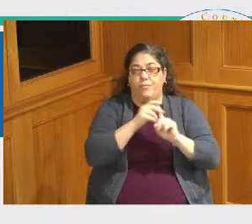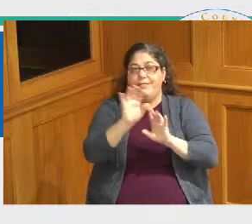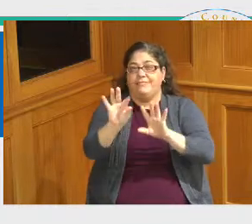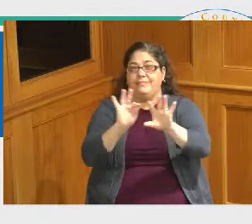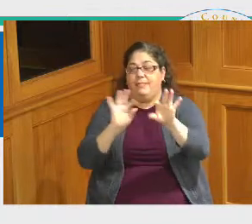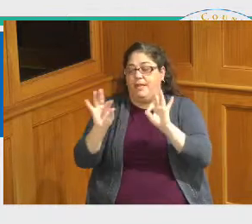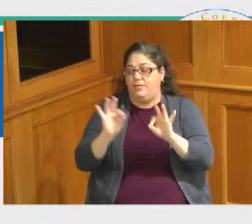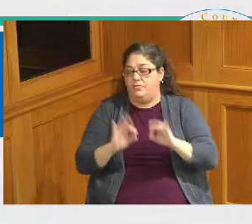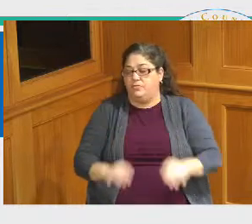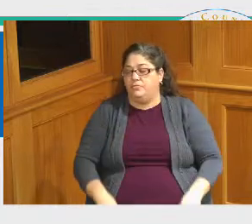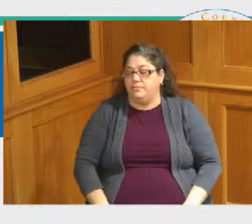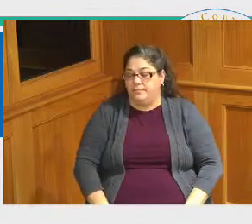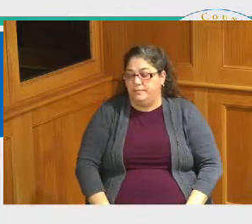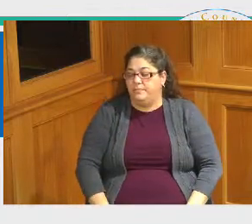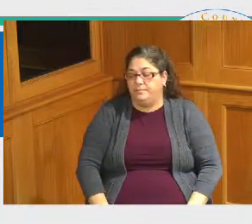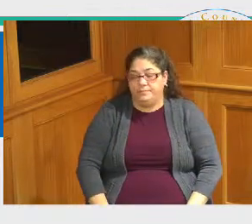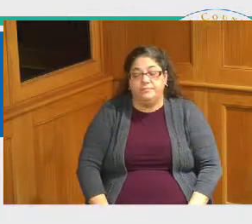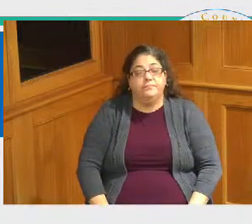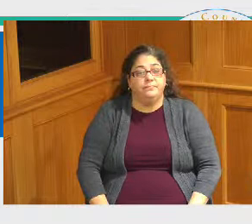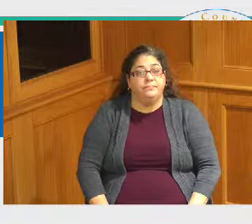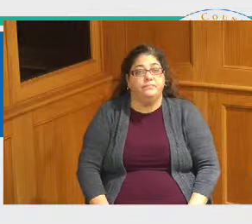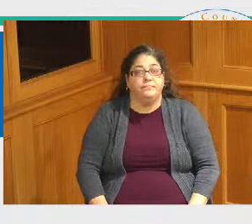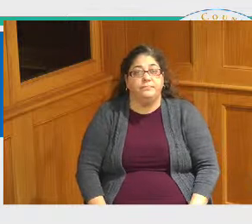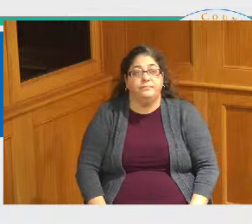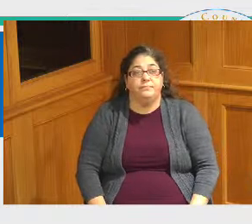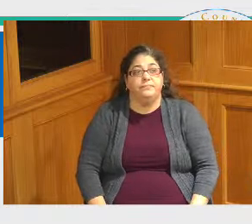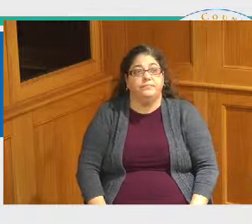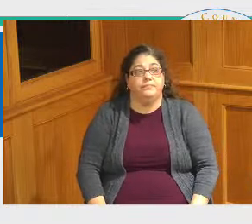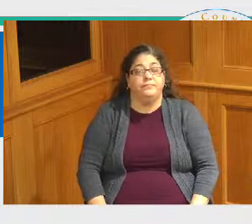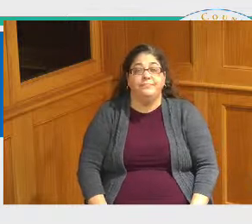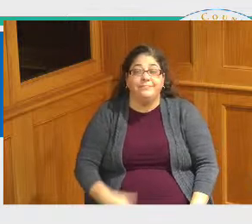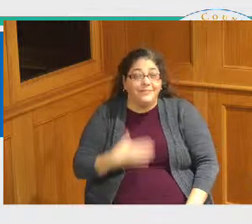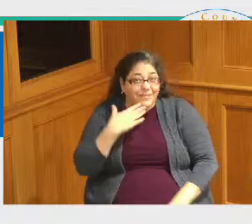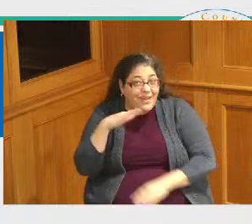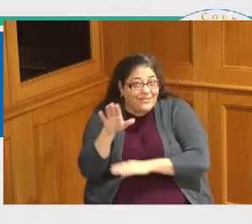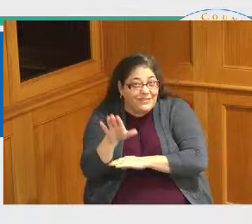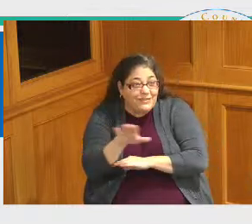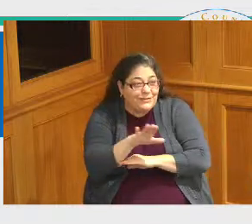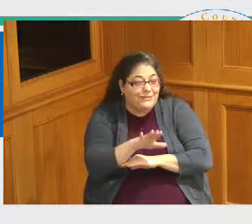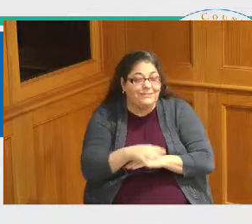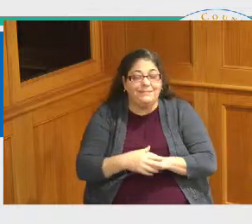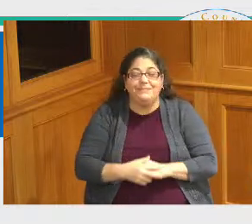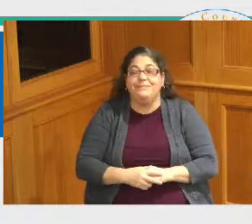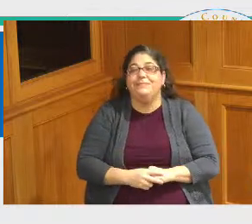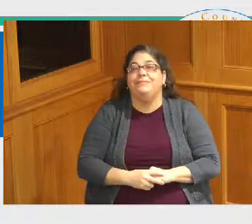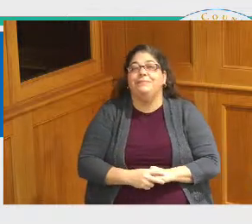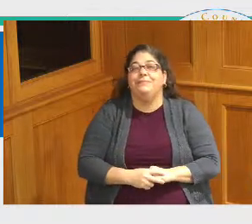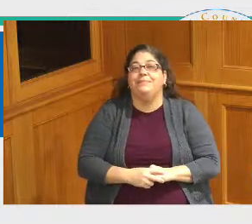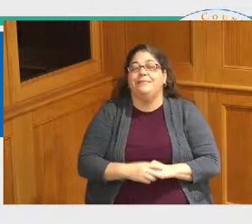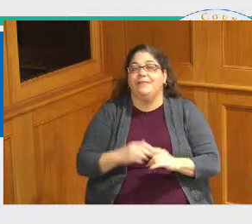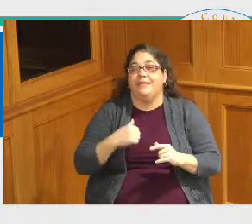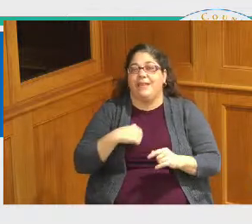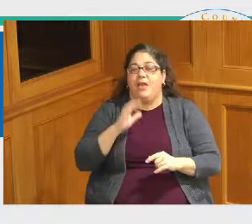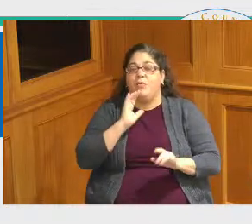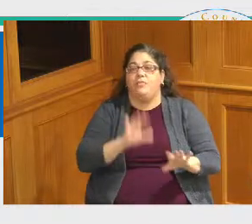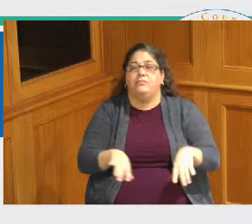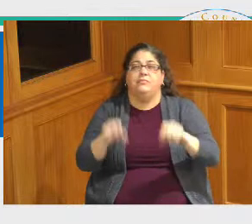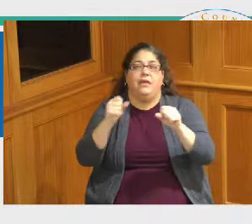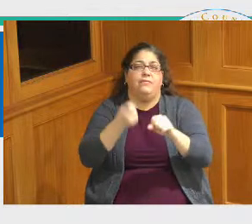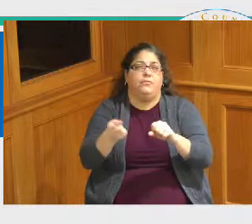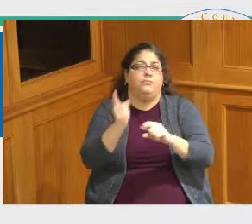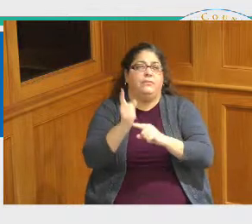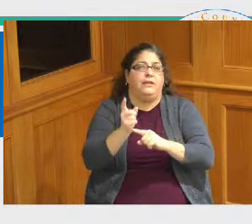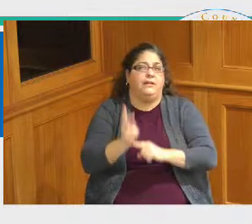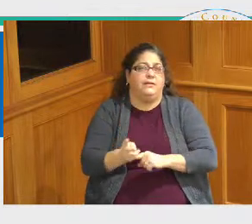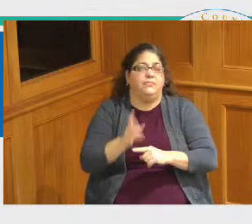initiatives. Good afternoon. So I'm just going to take a few minutes to talk